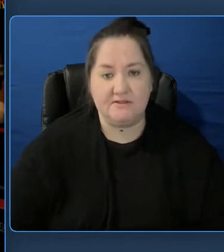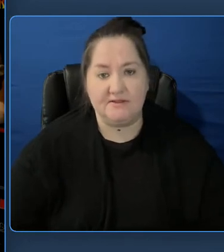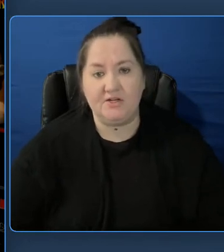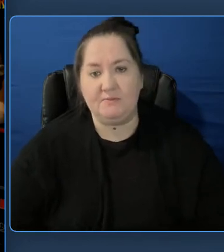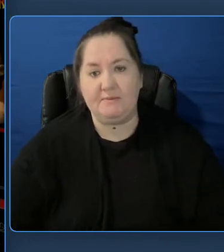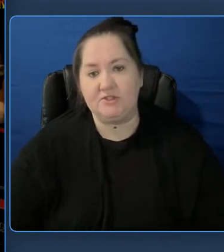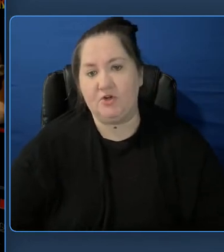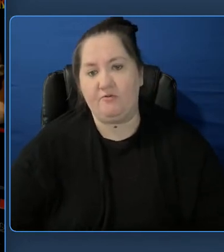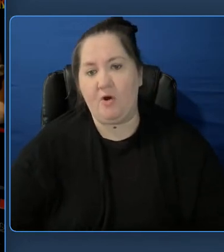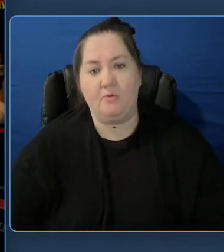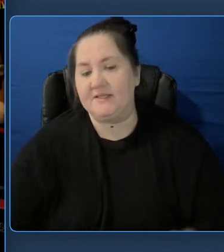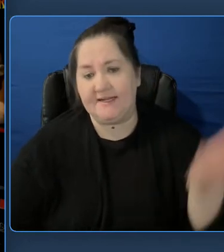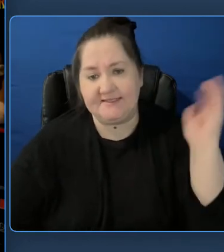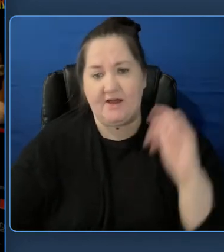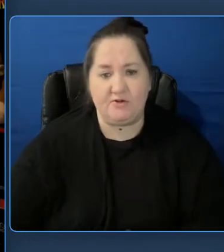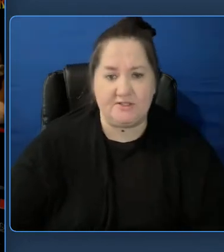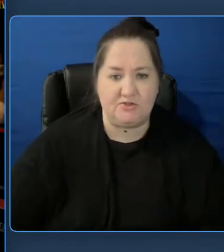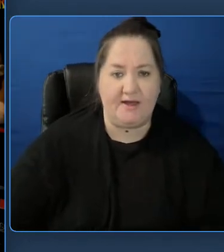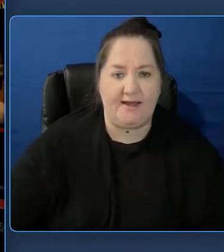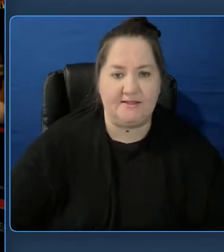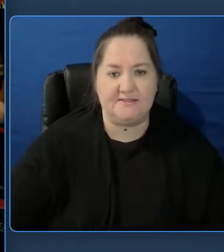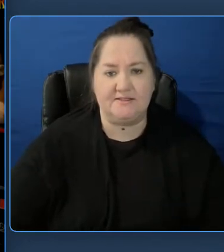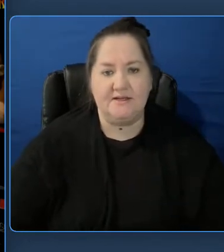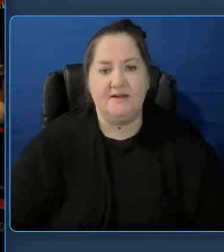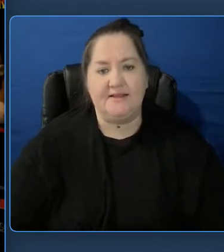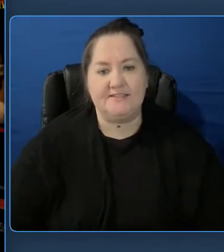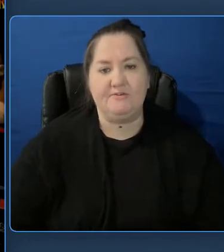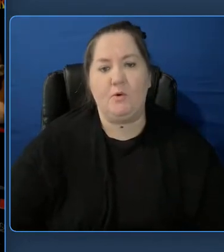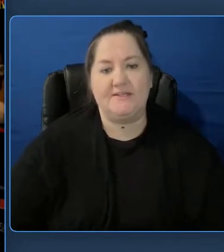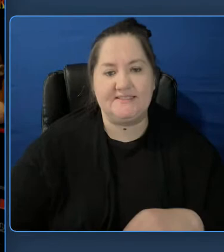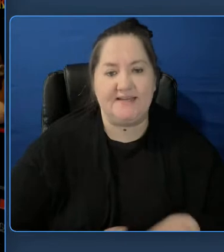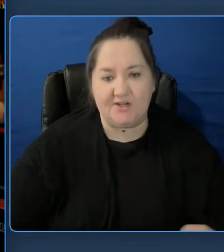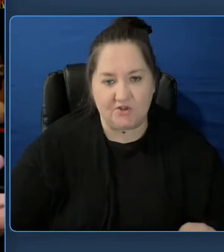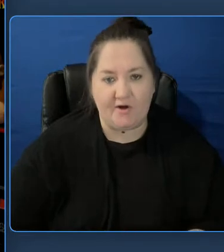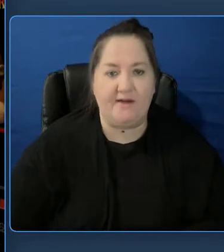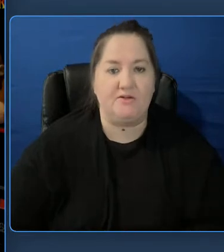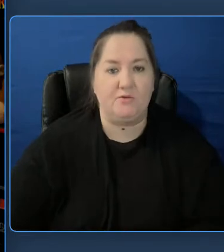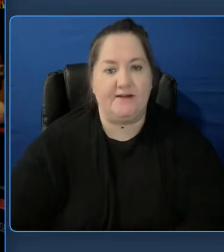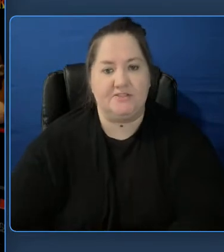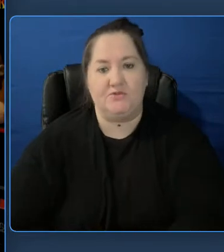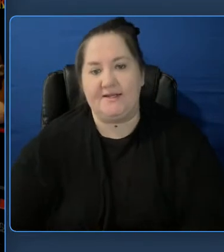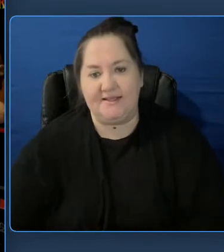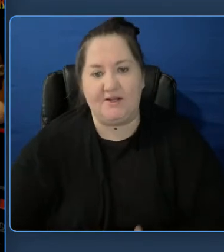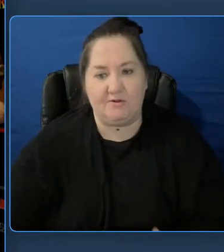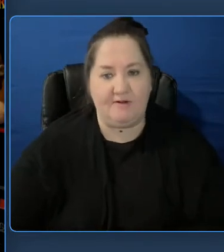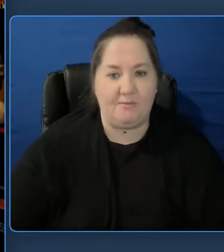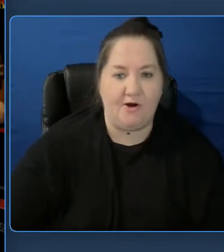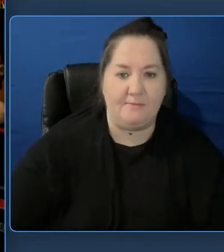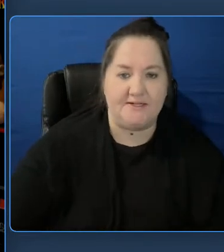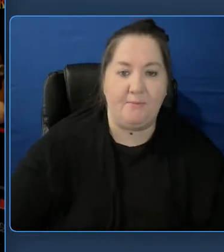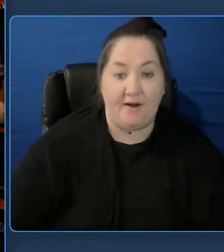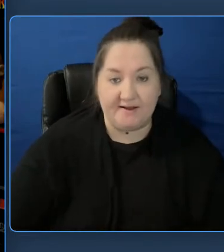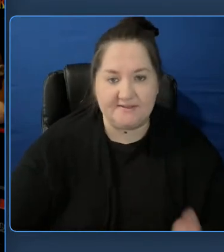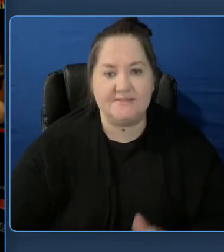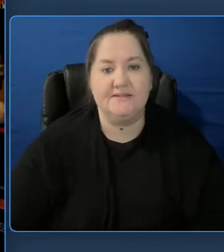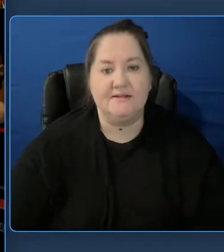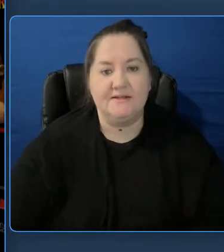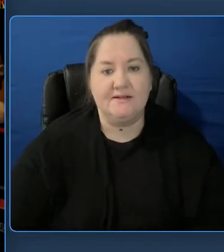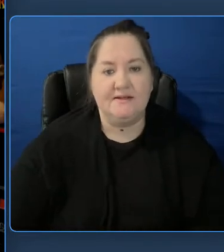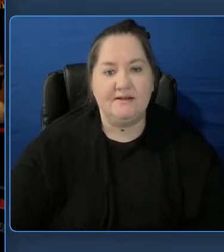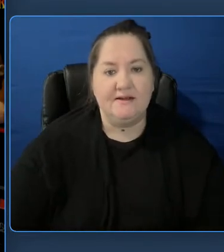uh, 62 miles, and then you'd be able to, you know, for home to the next town, you could do that. And that's if you wanted to dig under the ground and you wouldn't have to do anything there with fiber optic.